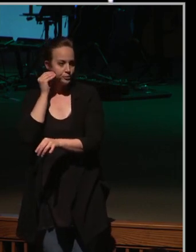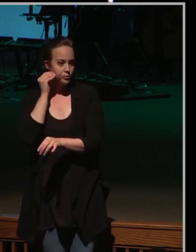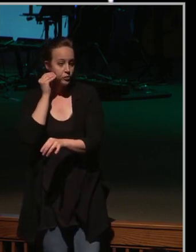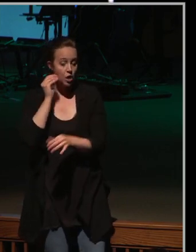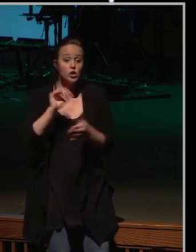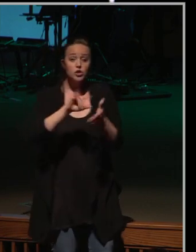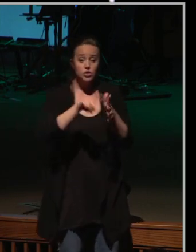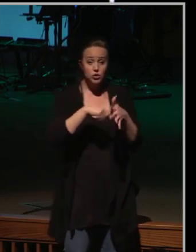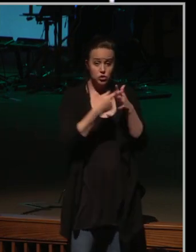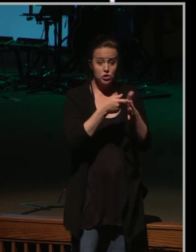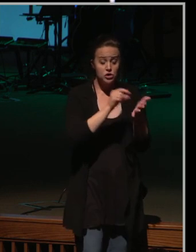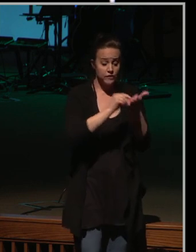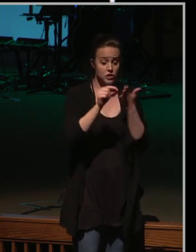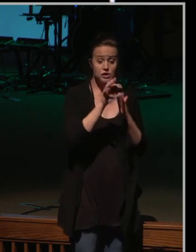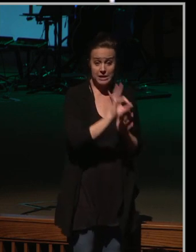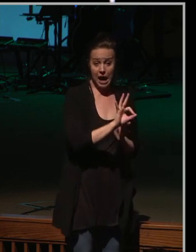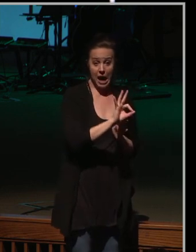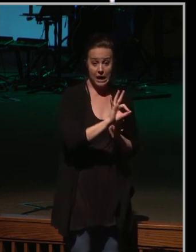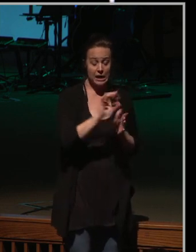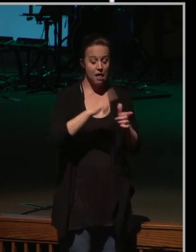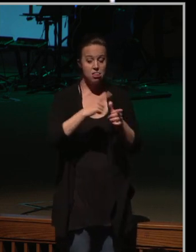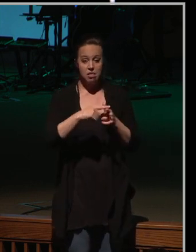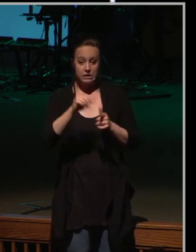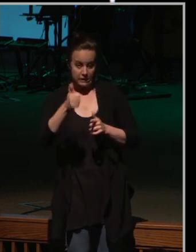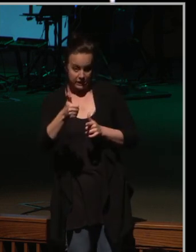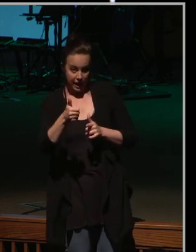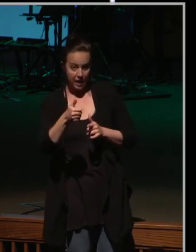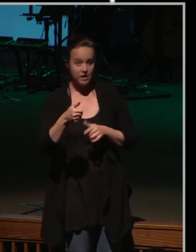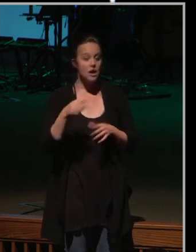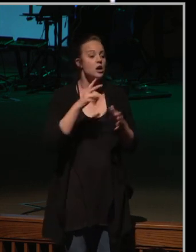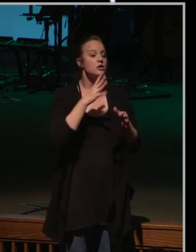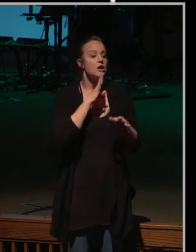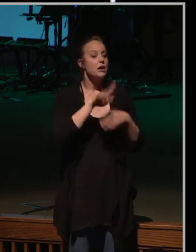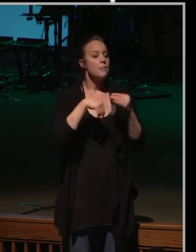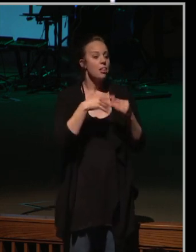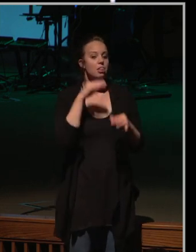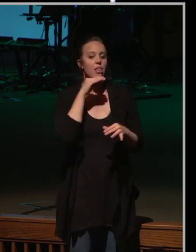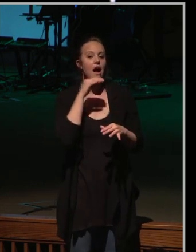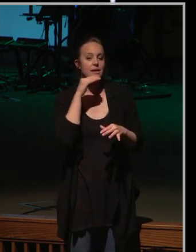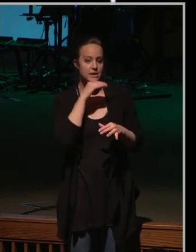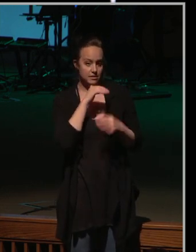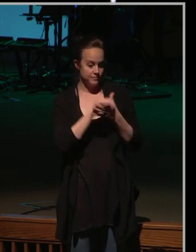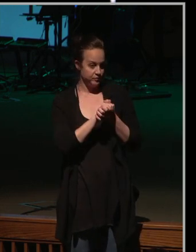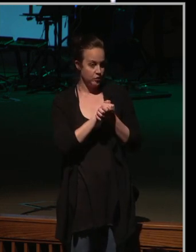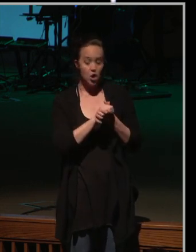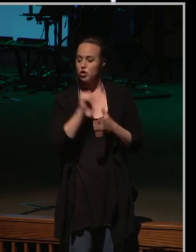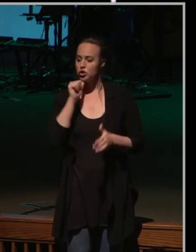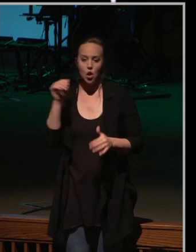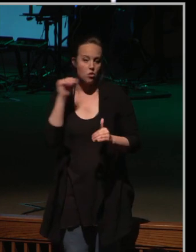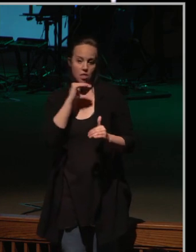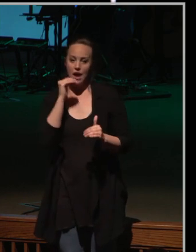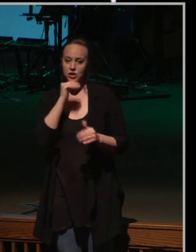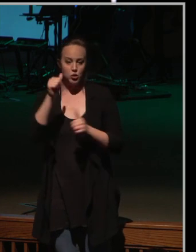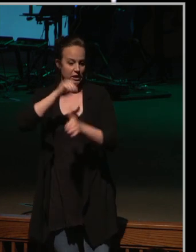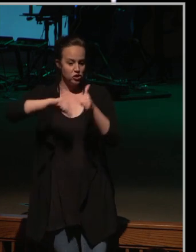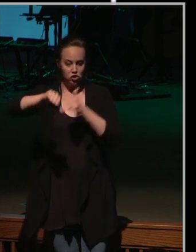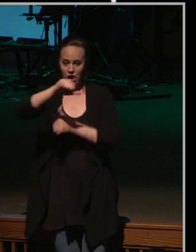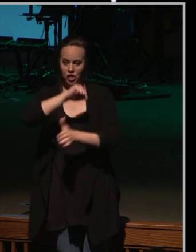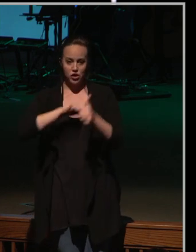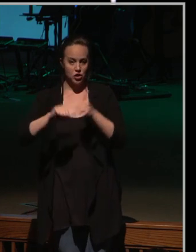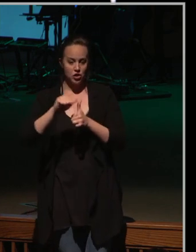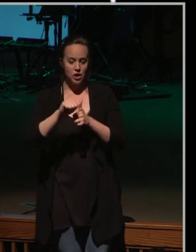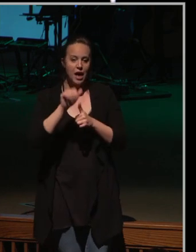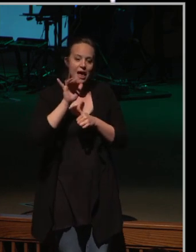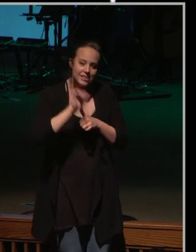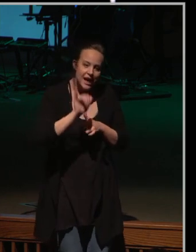9 and then verse 10, talking again about lying. And he says, do not lie to one another, seeing that you have put off the old